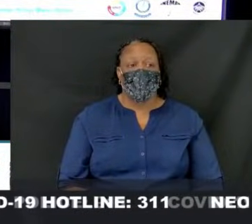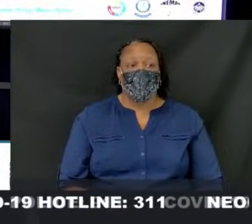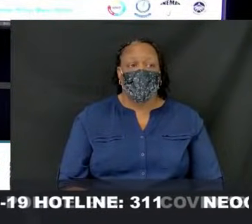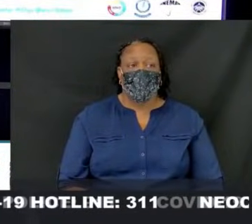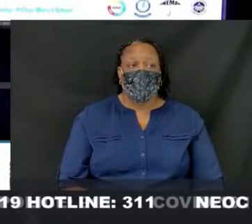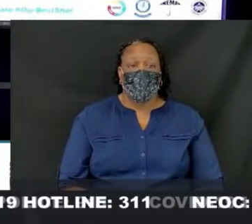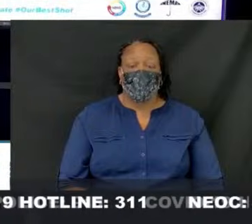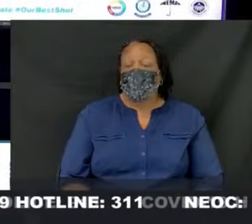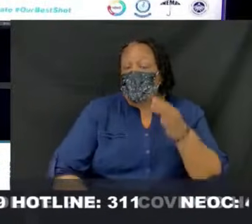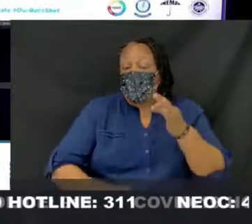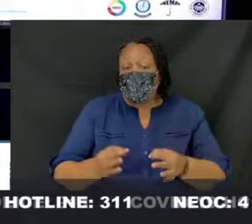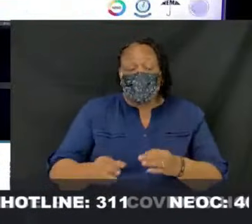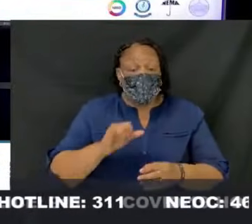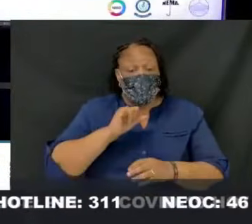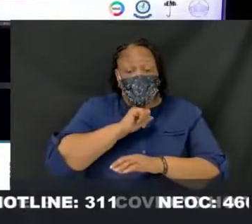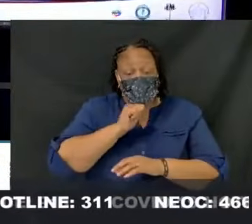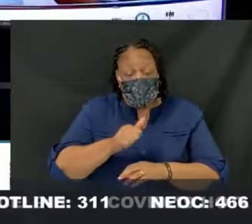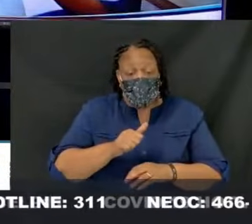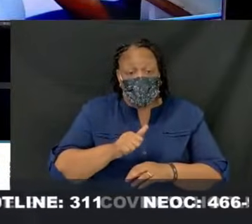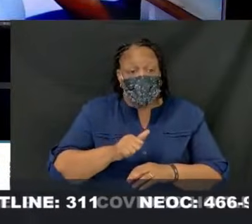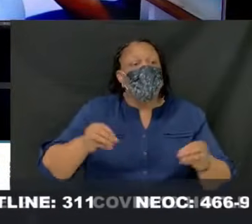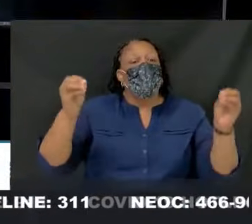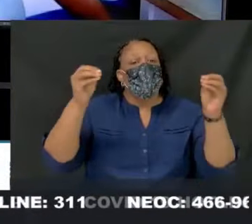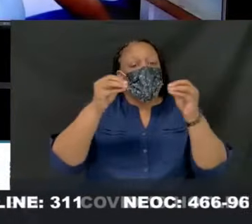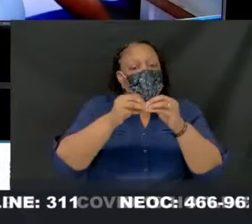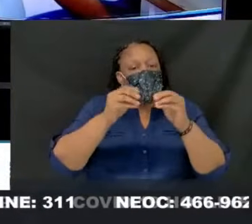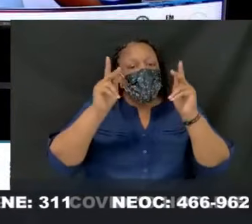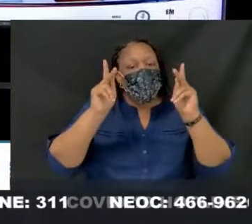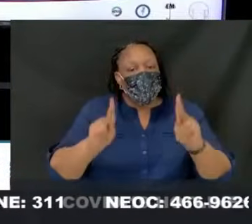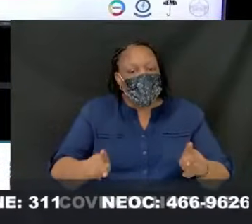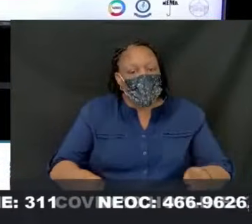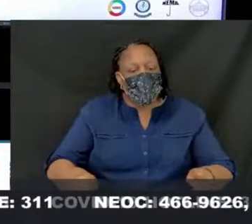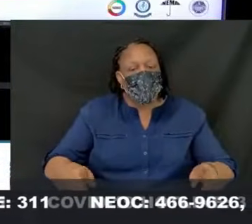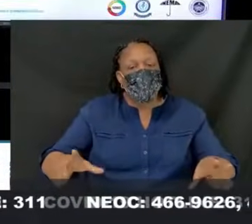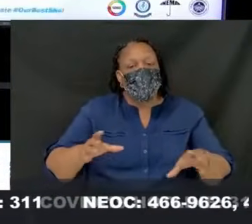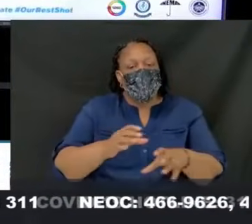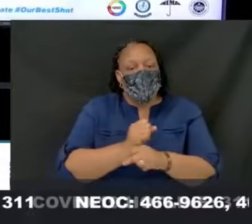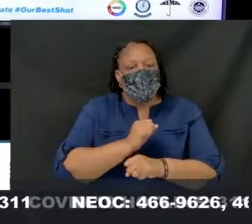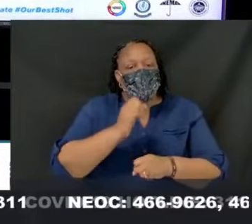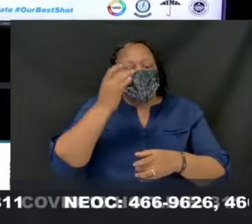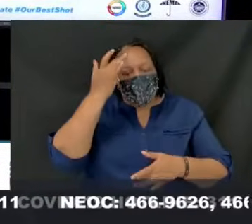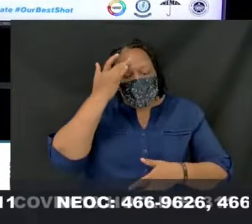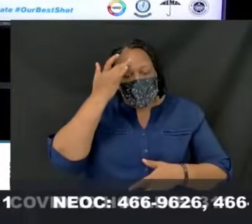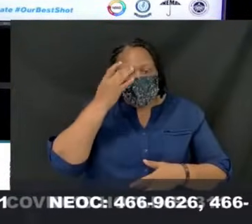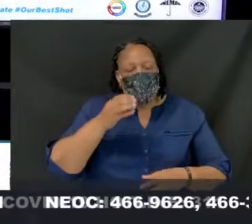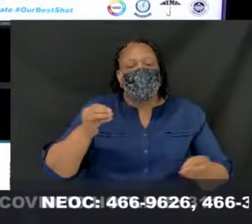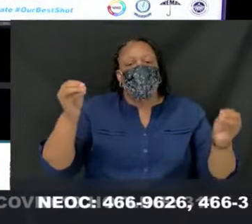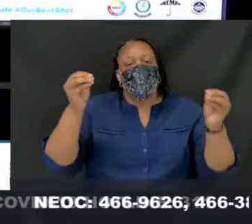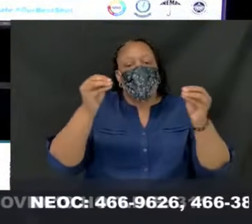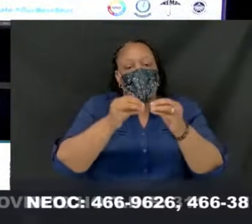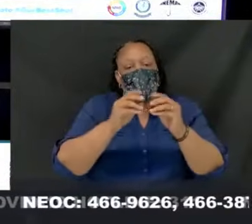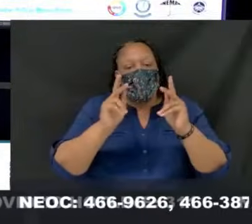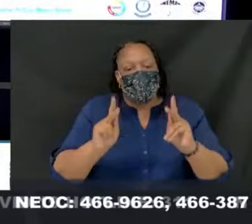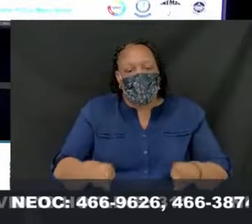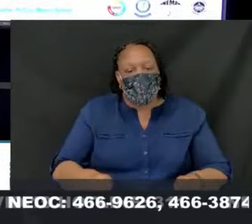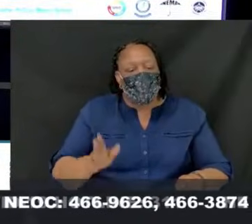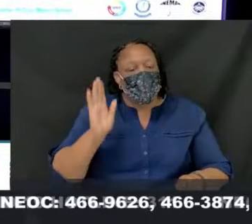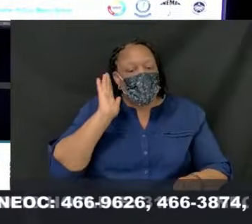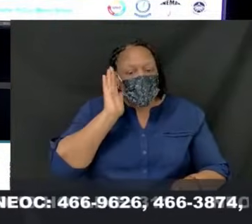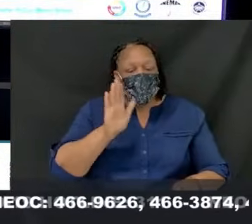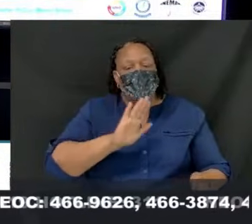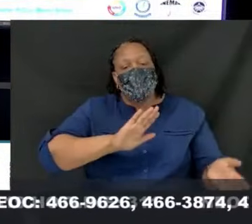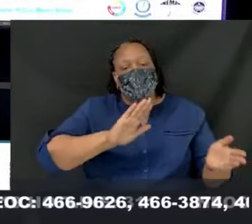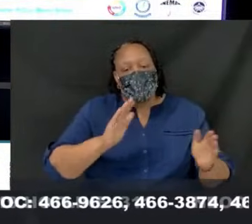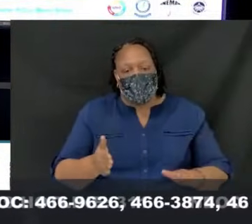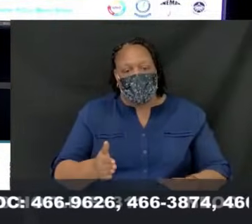get infected and more people are going to die. And I believe it is time for us to unite. The time for politicking is